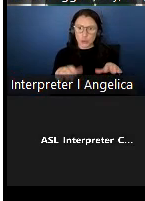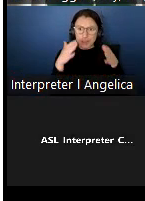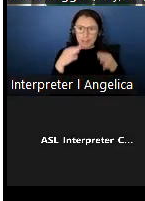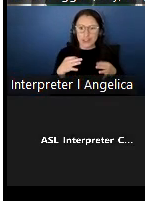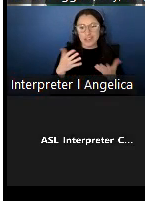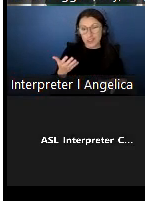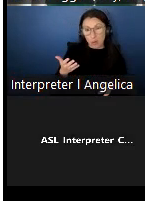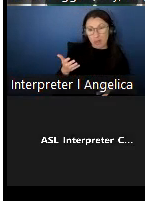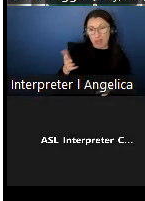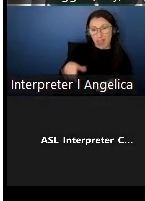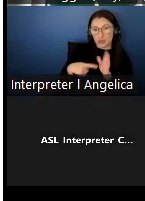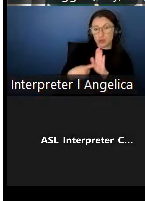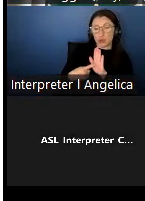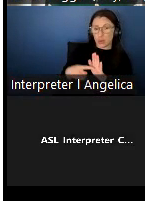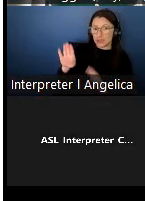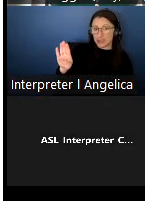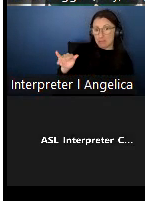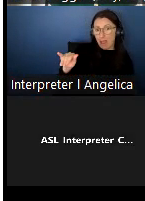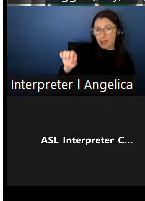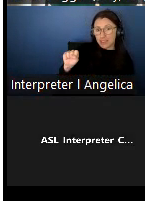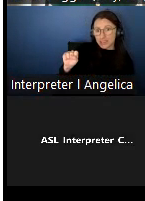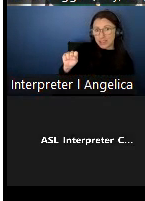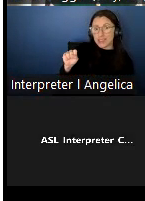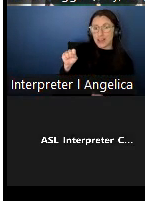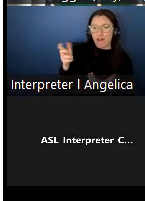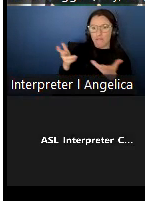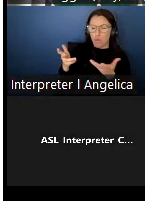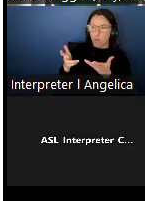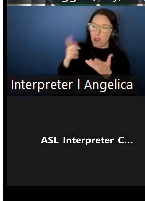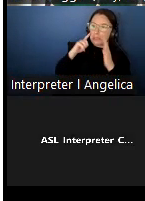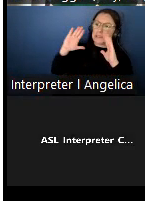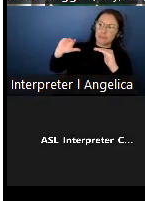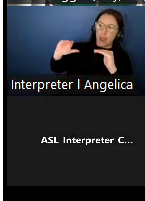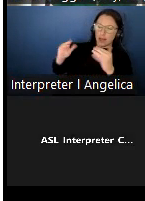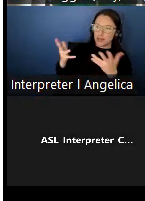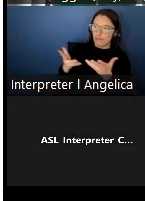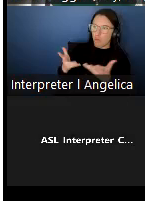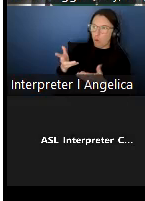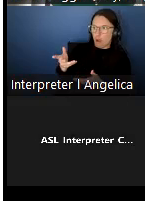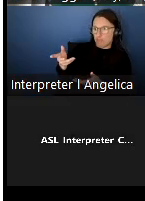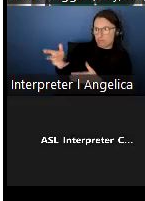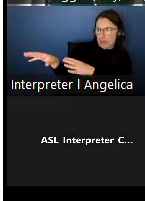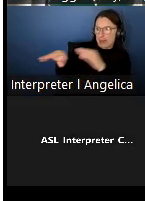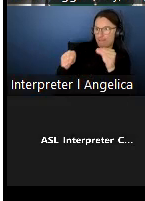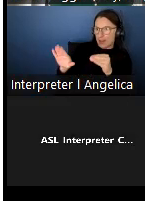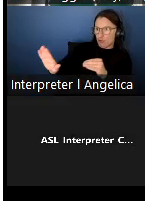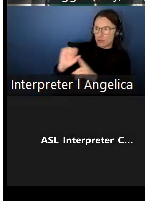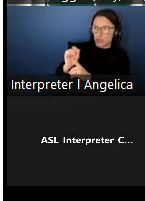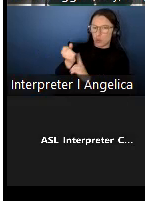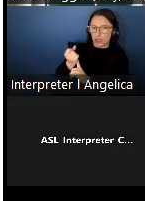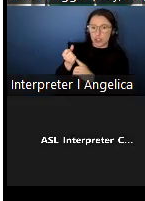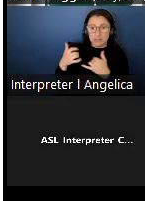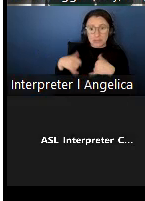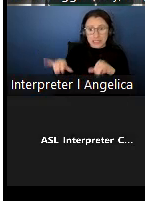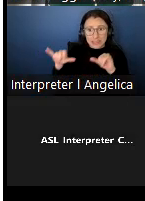someone coming in who didn't hold a job outside the home, or wasn't getting a paycheck, but still was working, still understood their